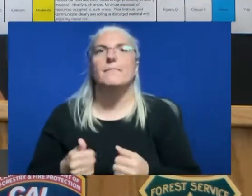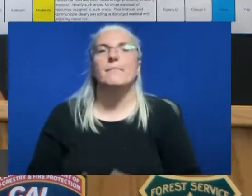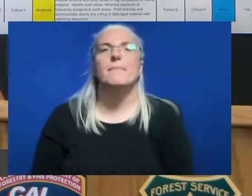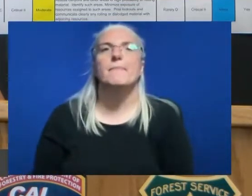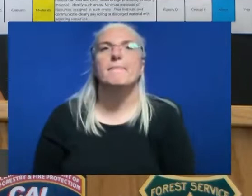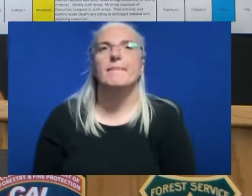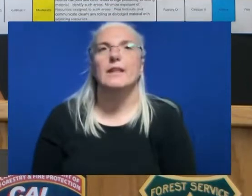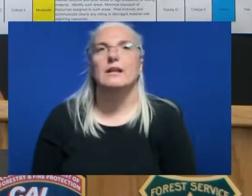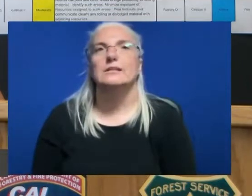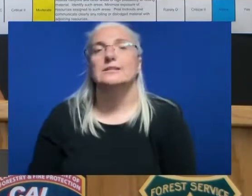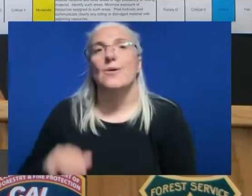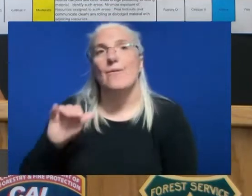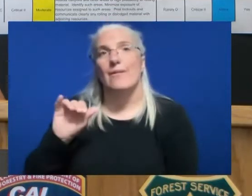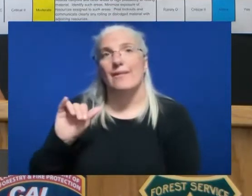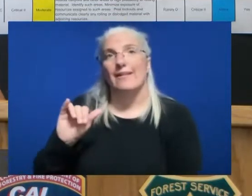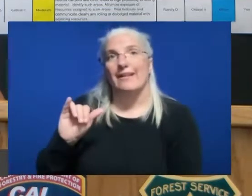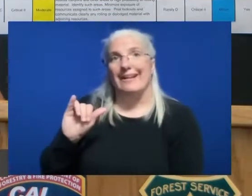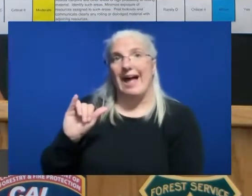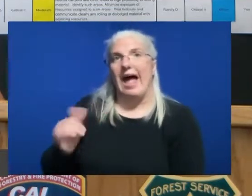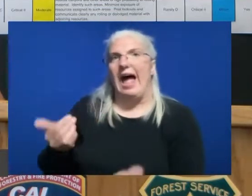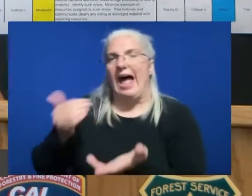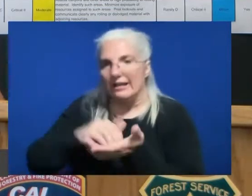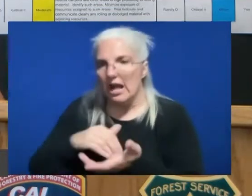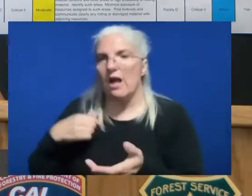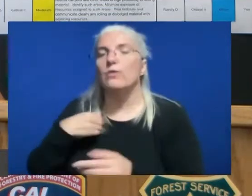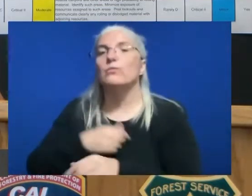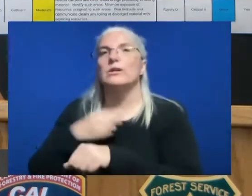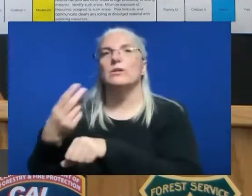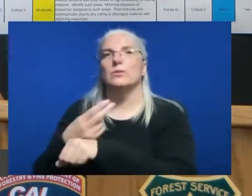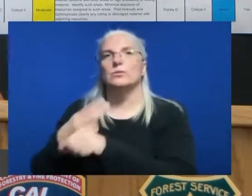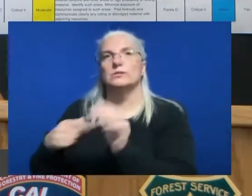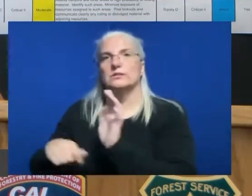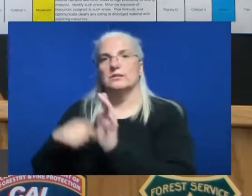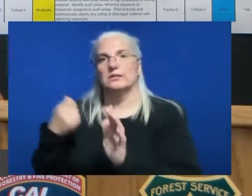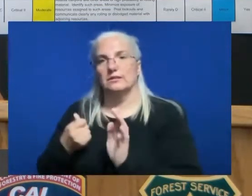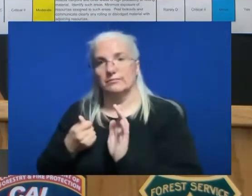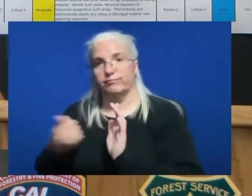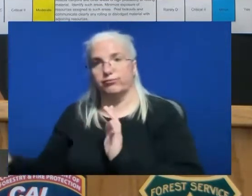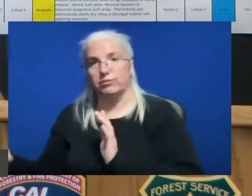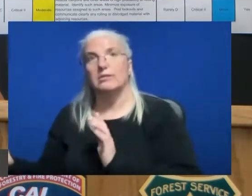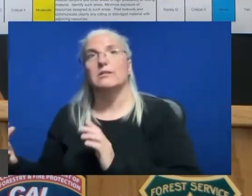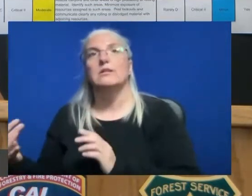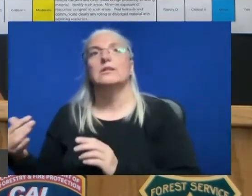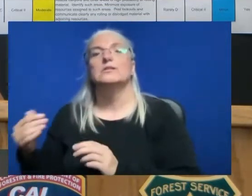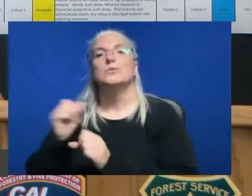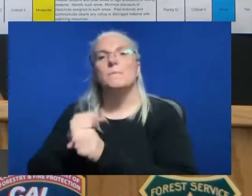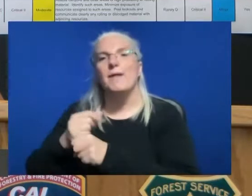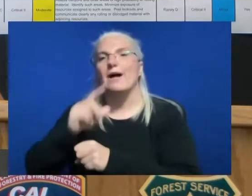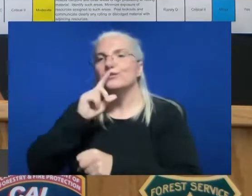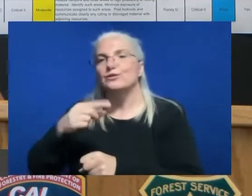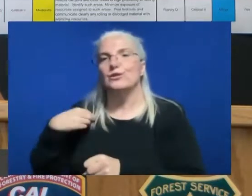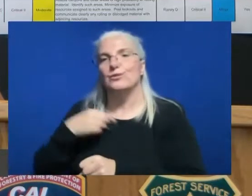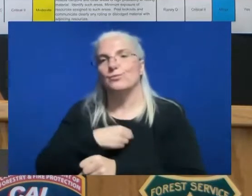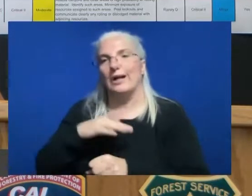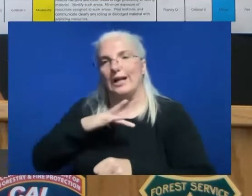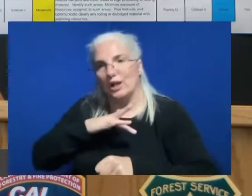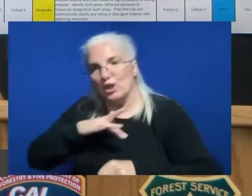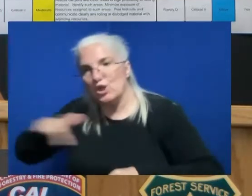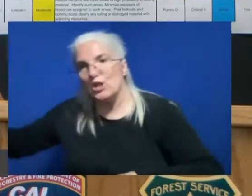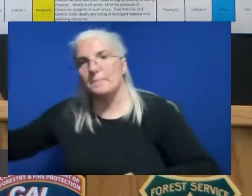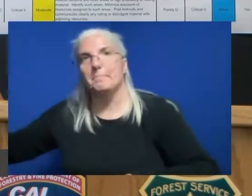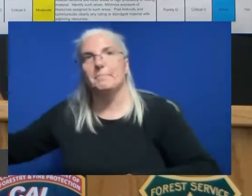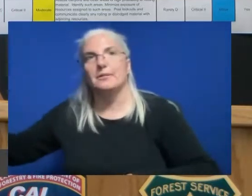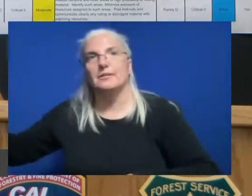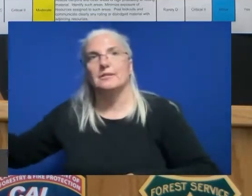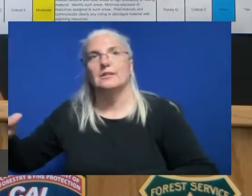on the ground to remove that burnable vegetation. Ideally speaking, we do it under our terms. So we do it when it's manageable, it's controlled, and when